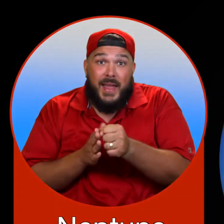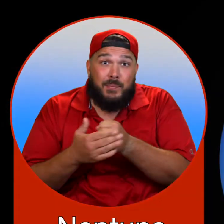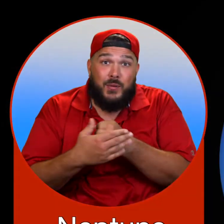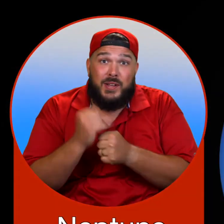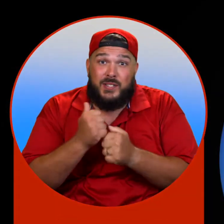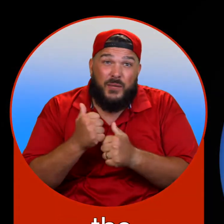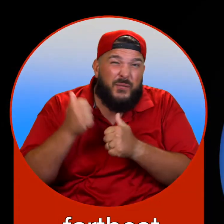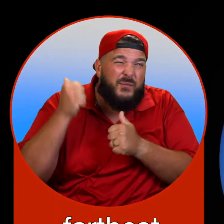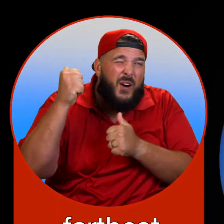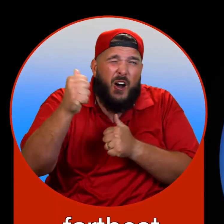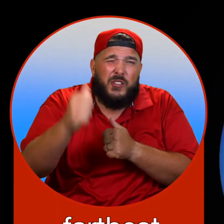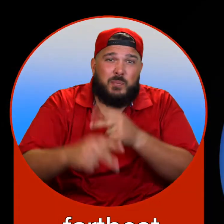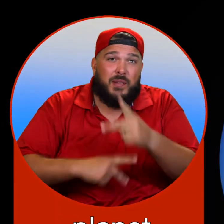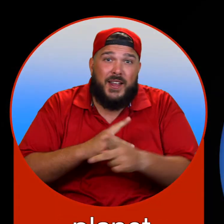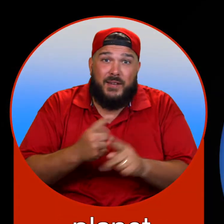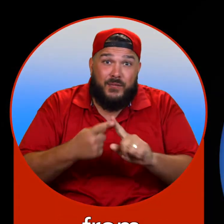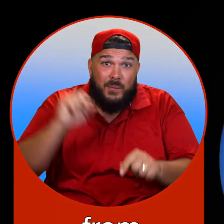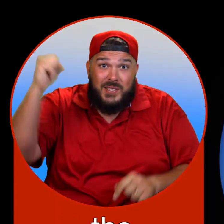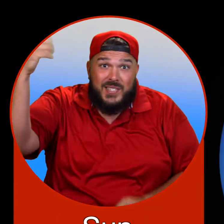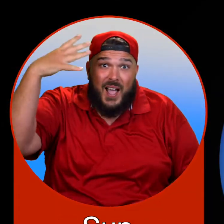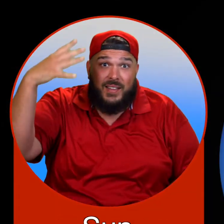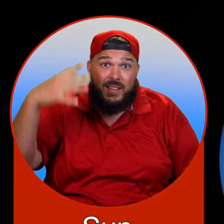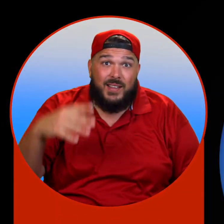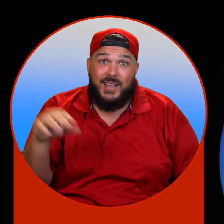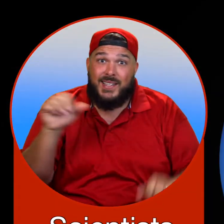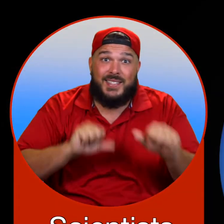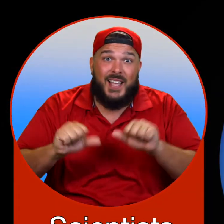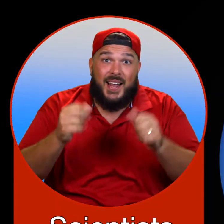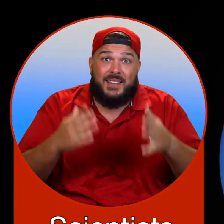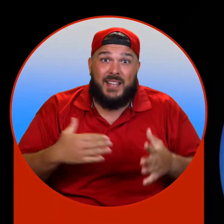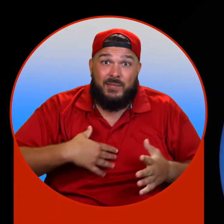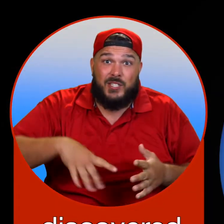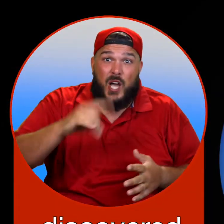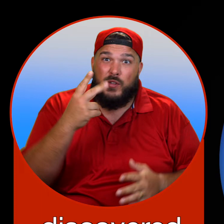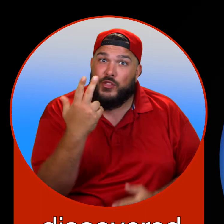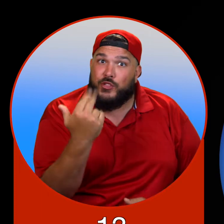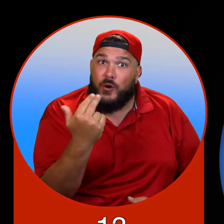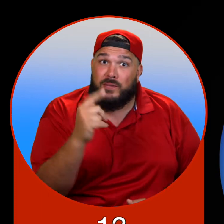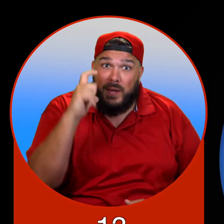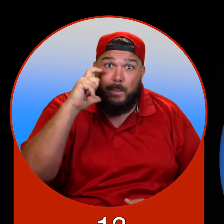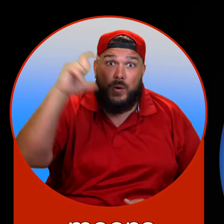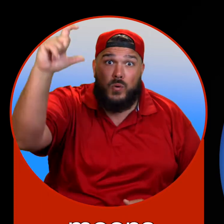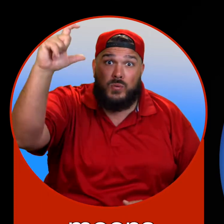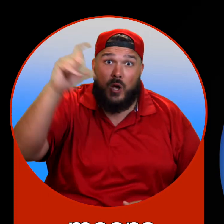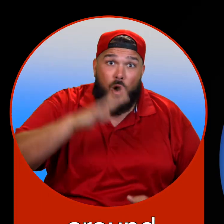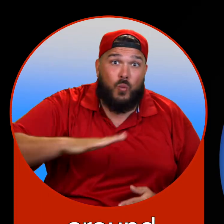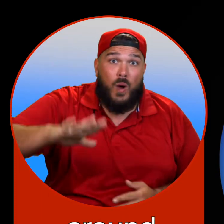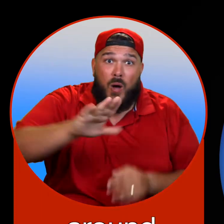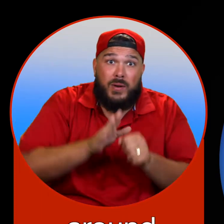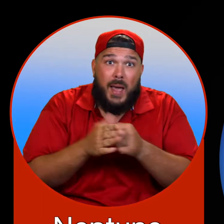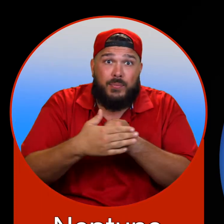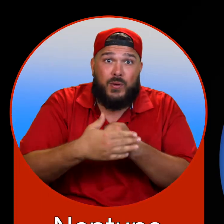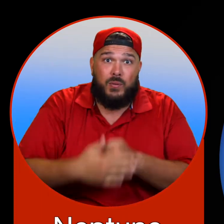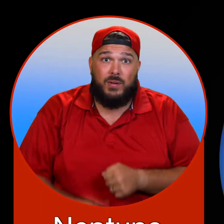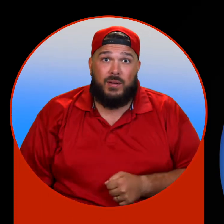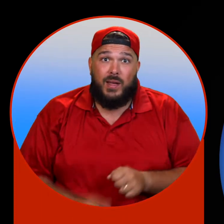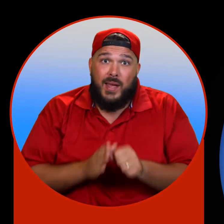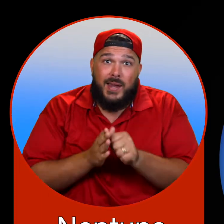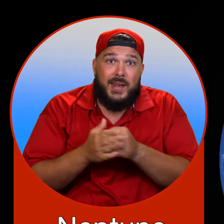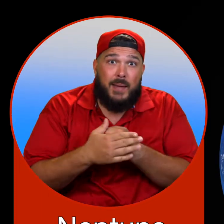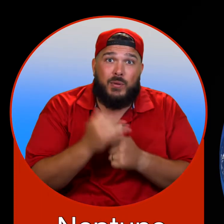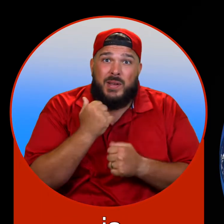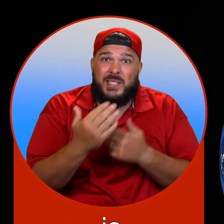Neptune is the farthest planet from the sun. Scientists have discovered 13 moons around Neptune.